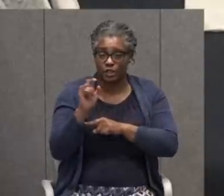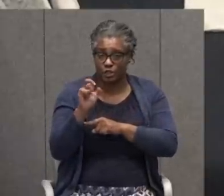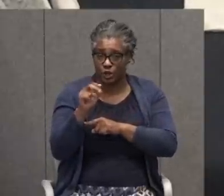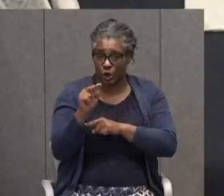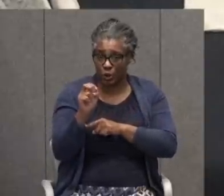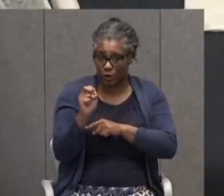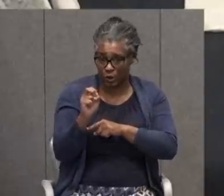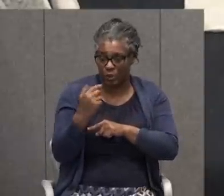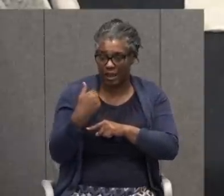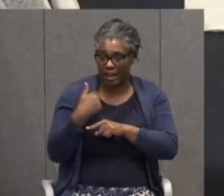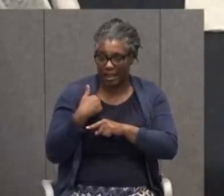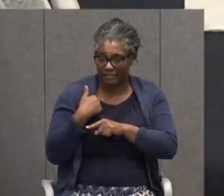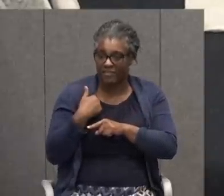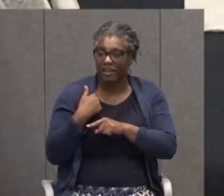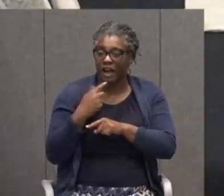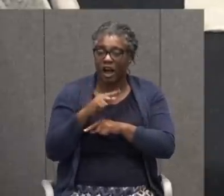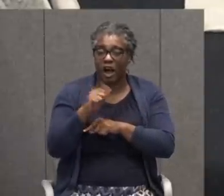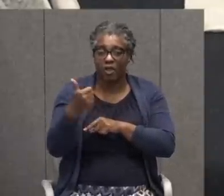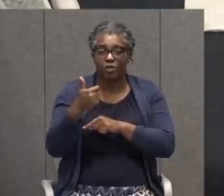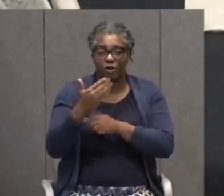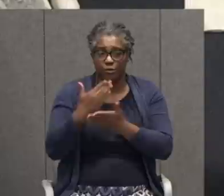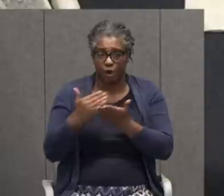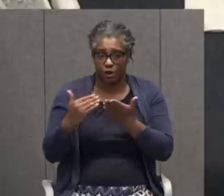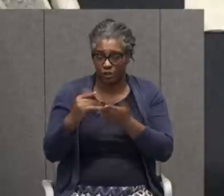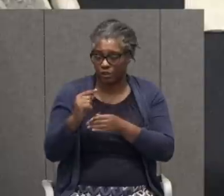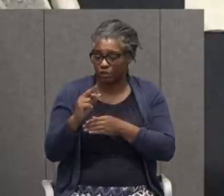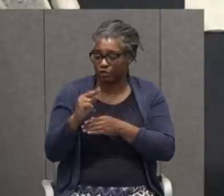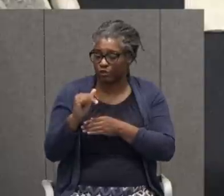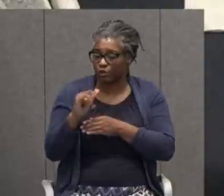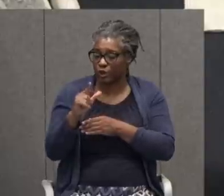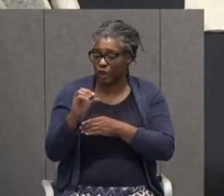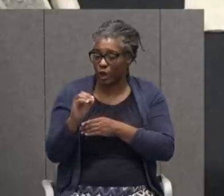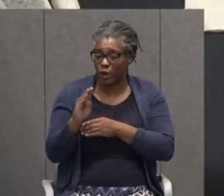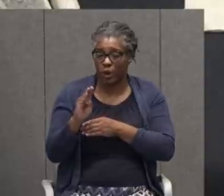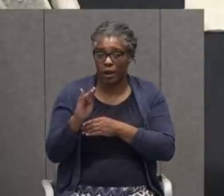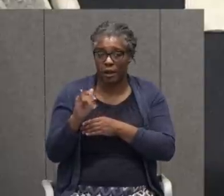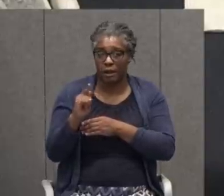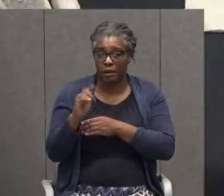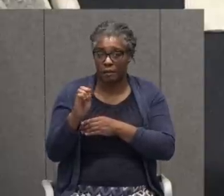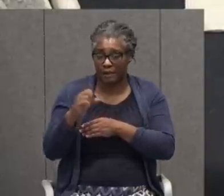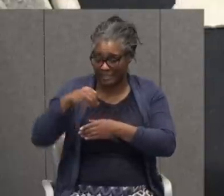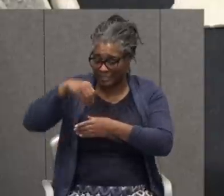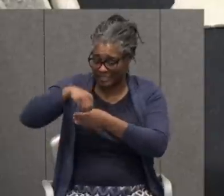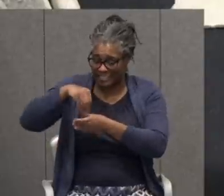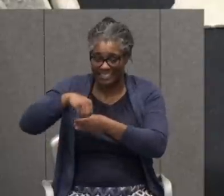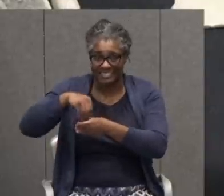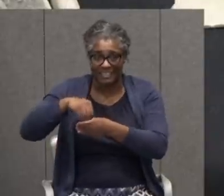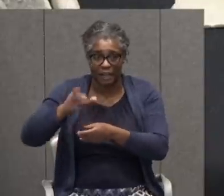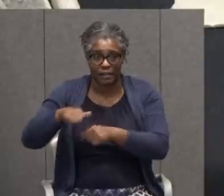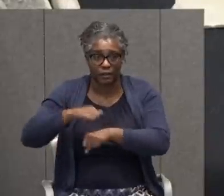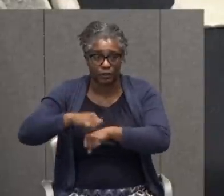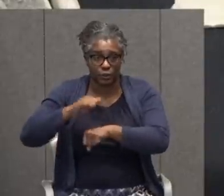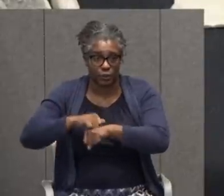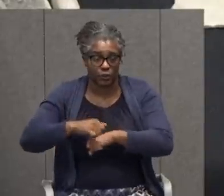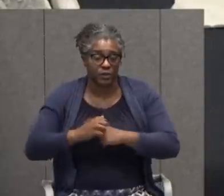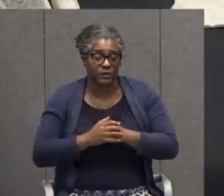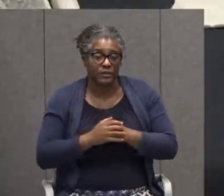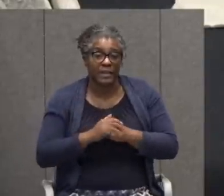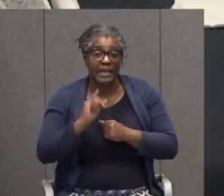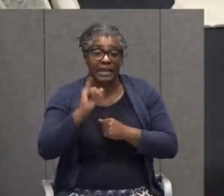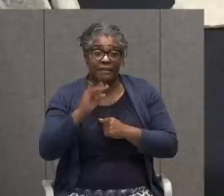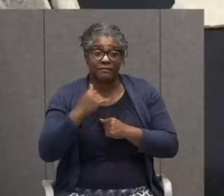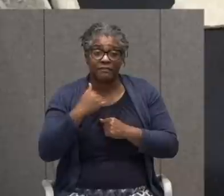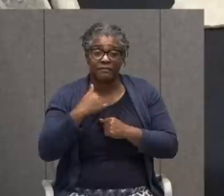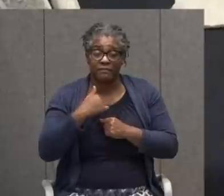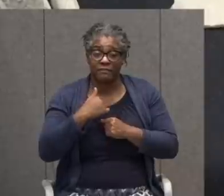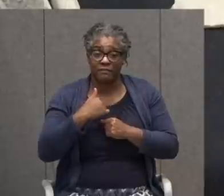other trilobites that are embedded in that piece of stone. So if I were to take